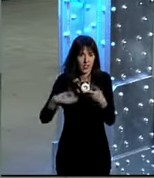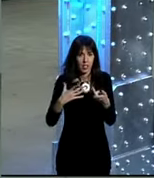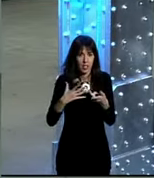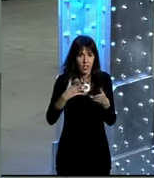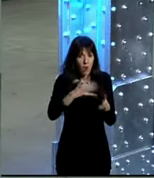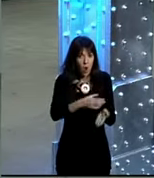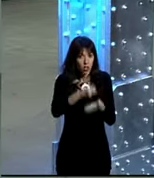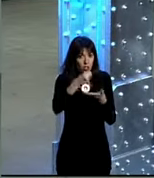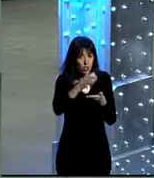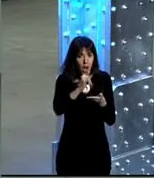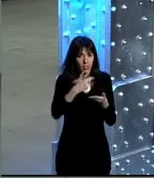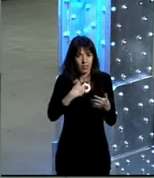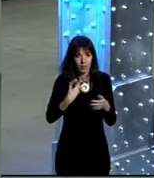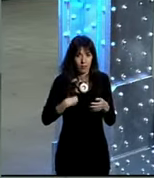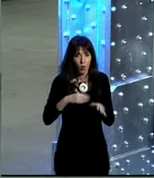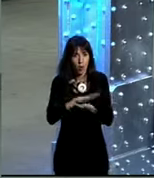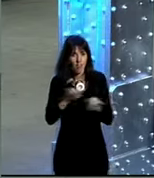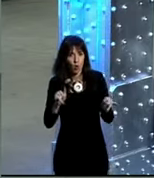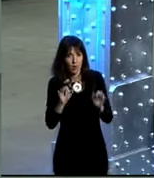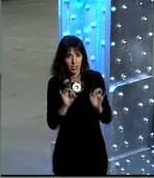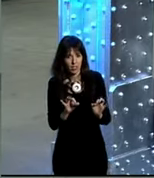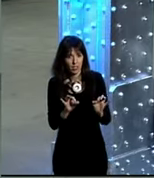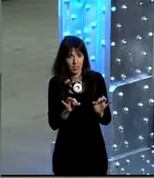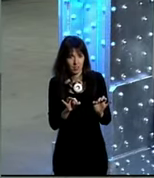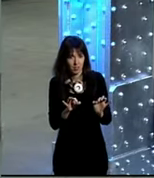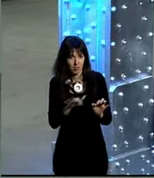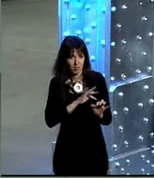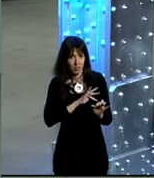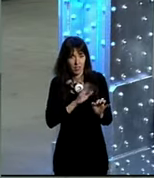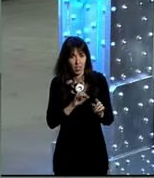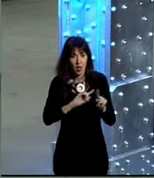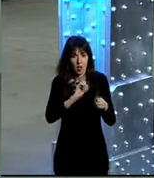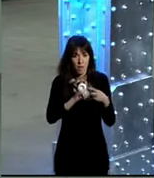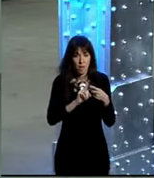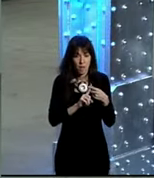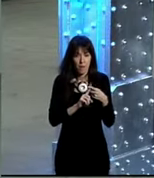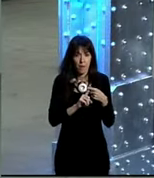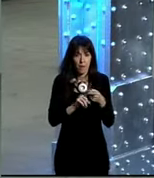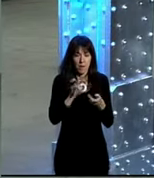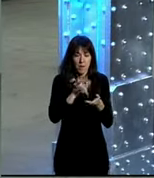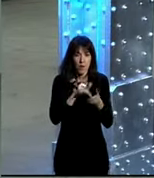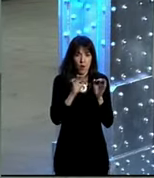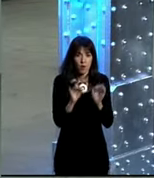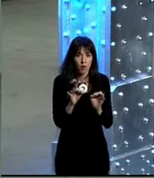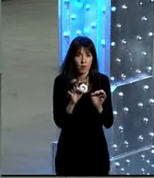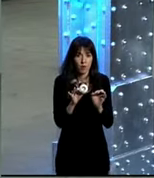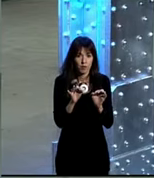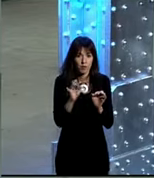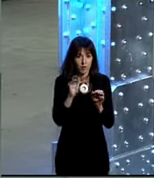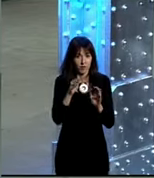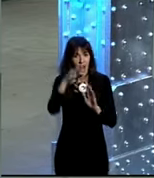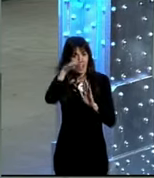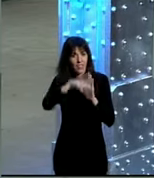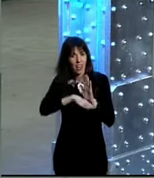cache led you to recipes of meals that had actually been served at that manner in the mid-18th century,